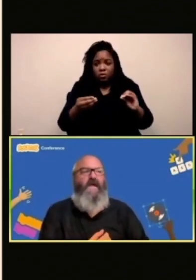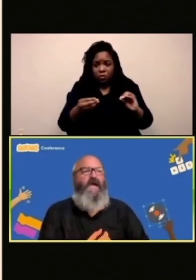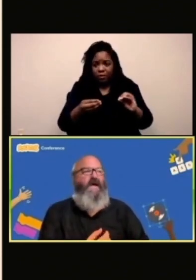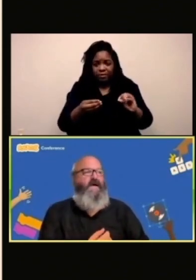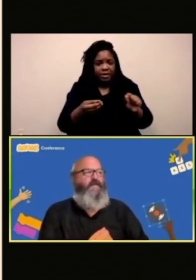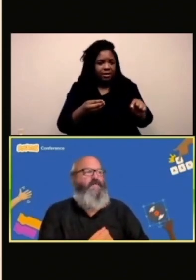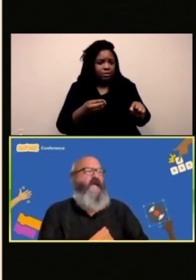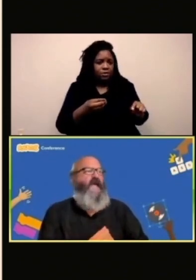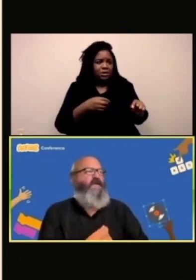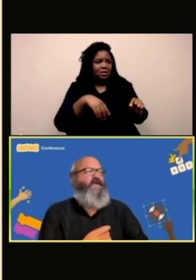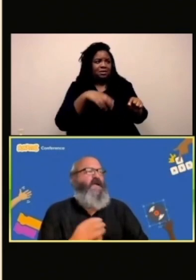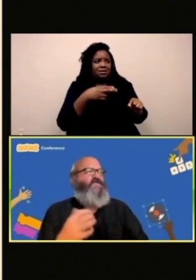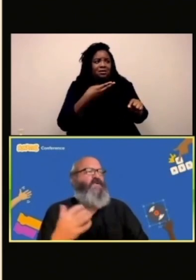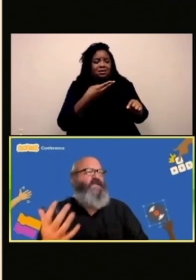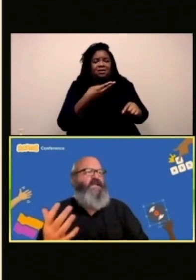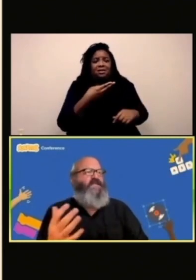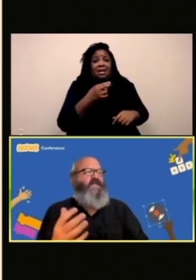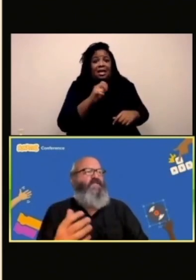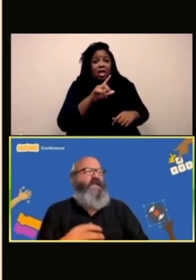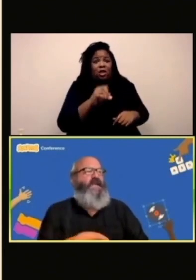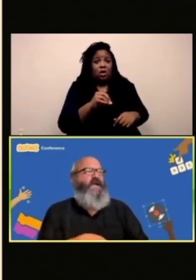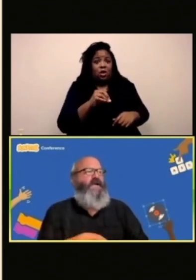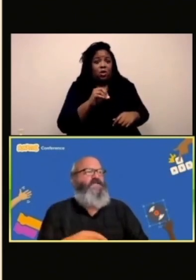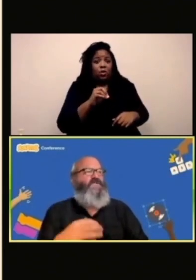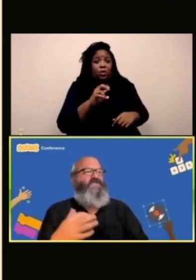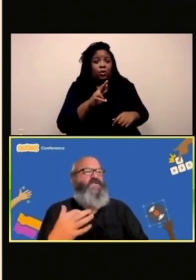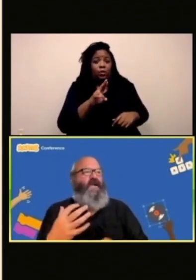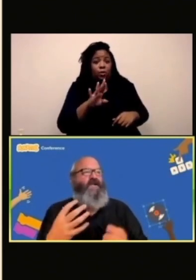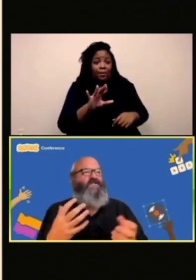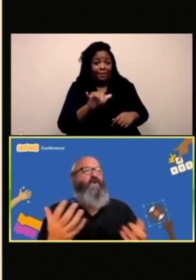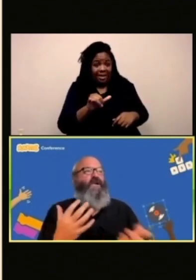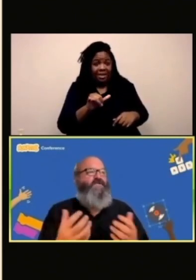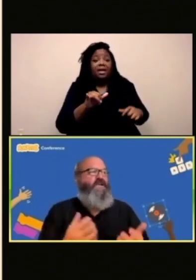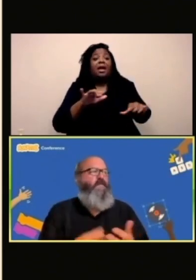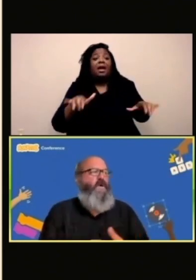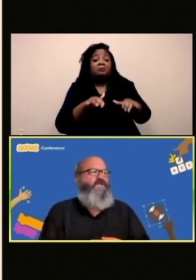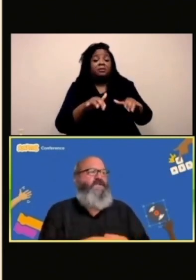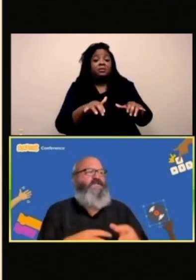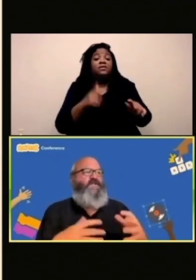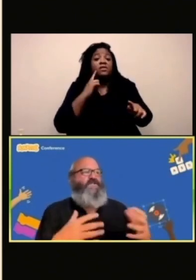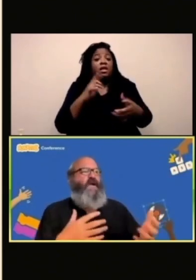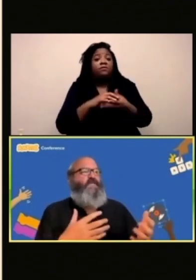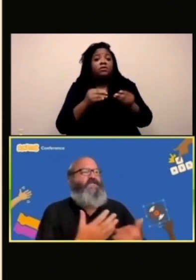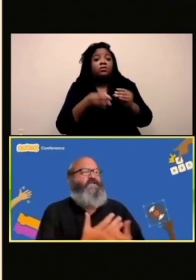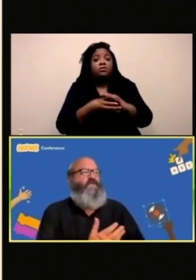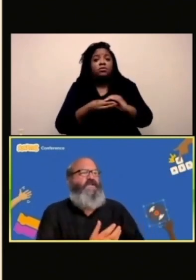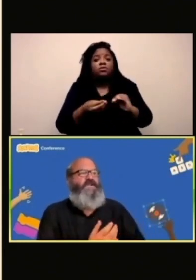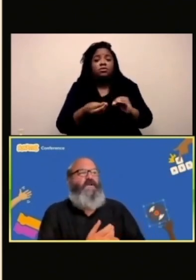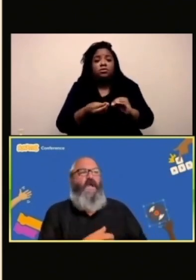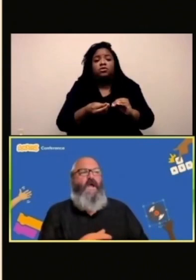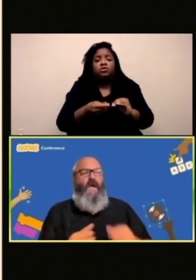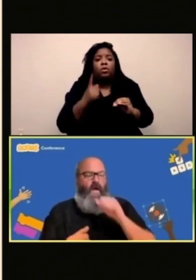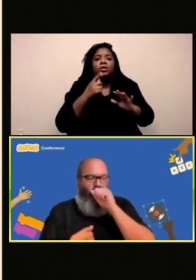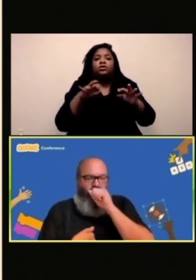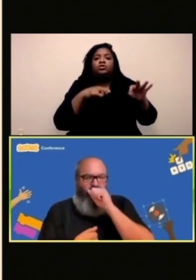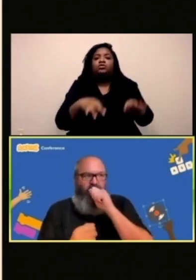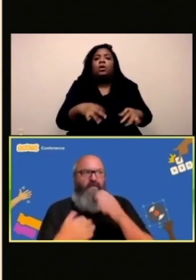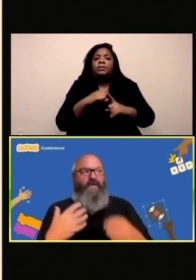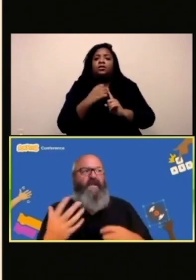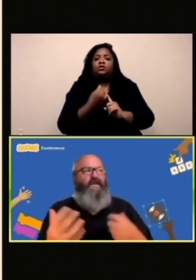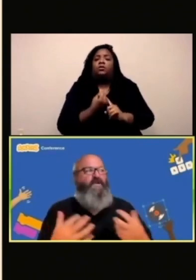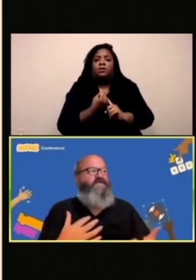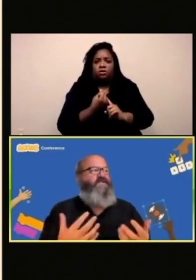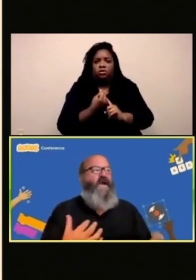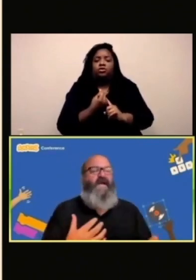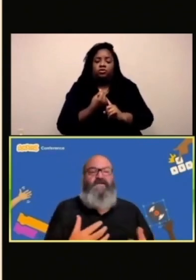activity. And so in this activity, students create a story using emojis to describe a situation